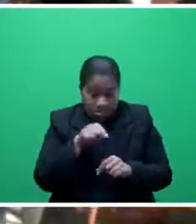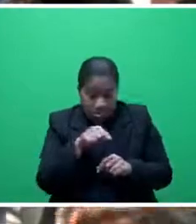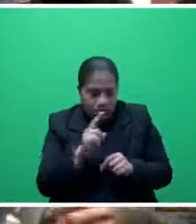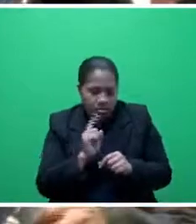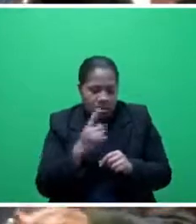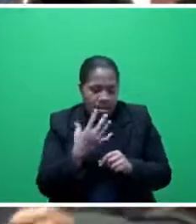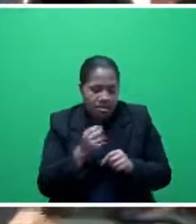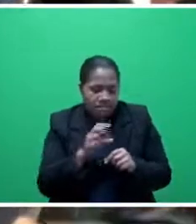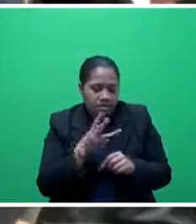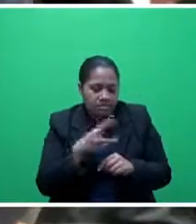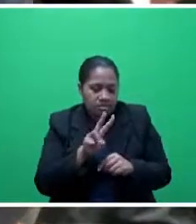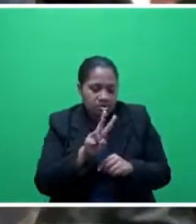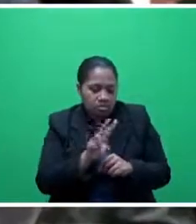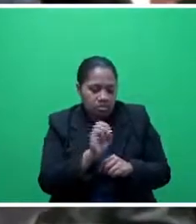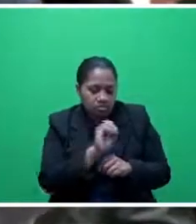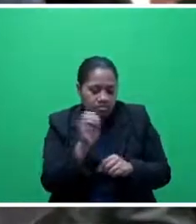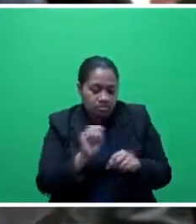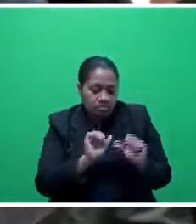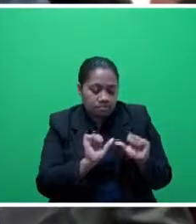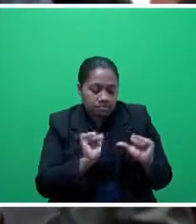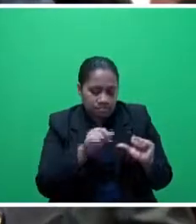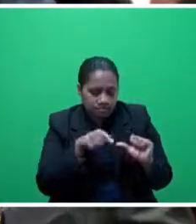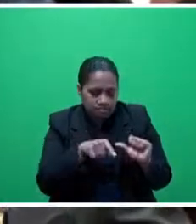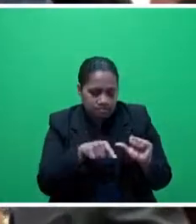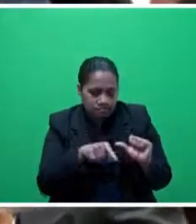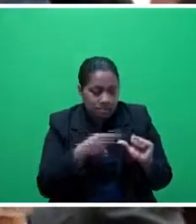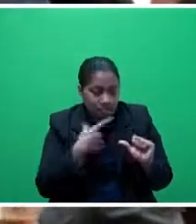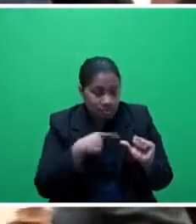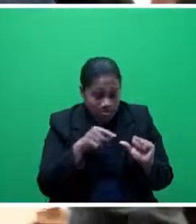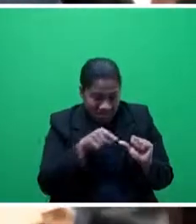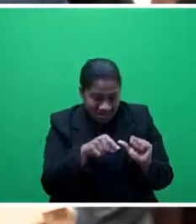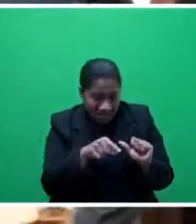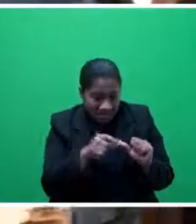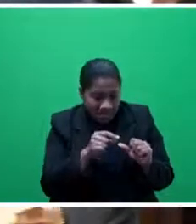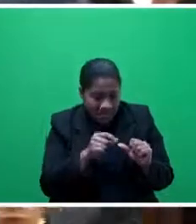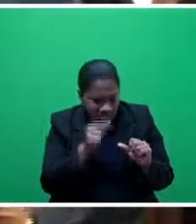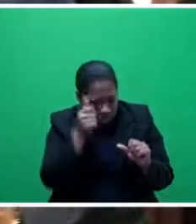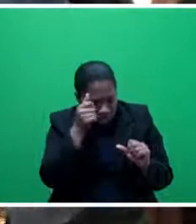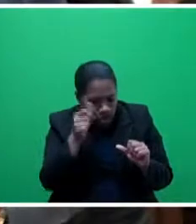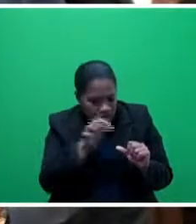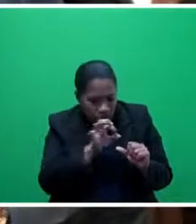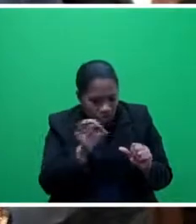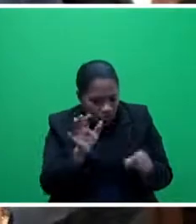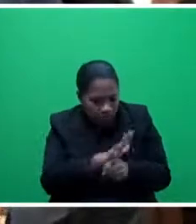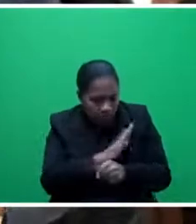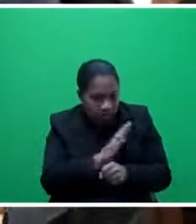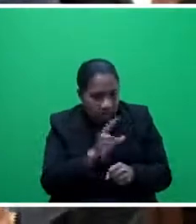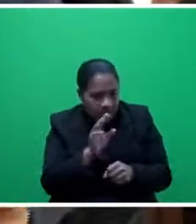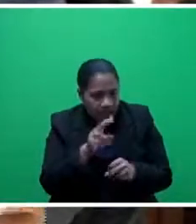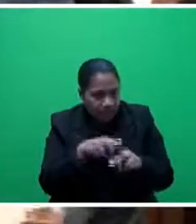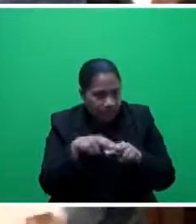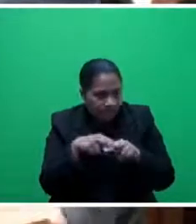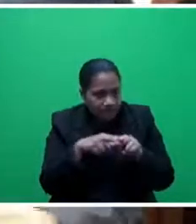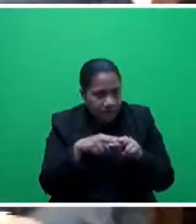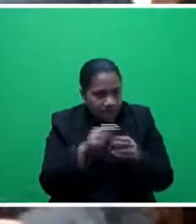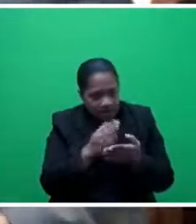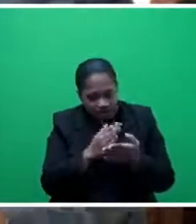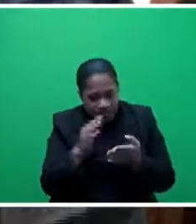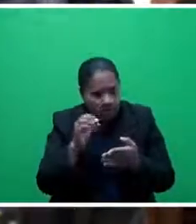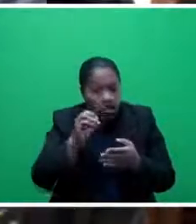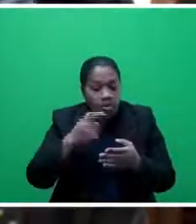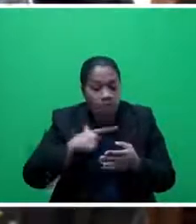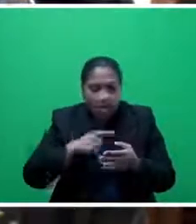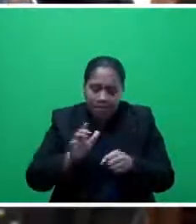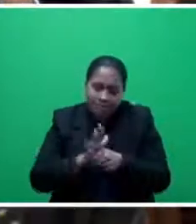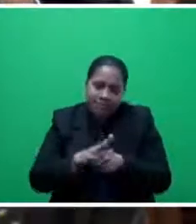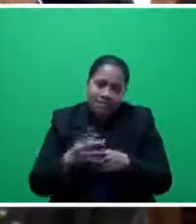any cables above this particular voltage, because we know it's not made in Fiji, it's 5%. So it makes it easier for businesses. They don't actually have to